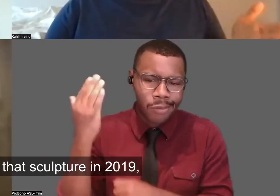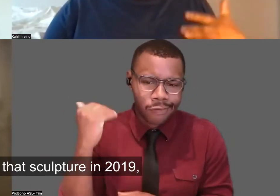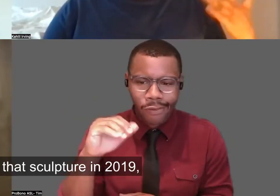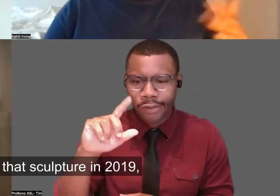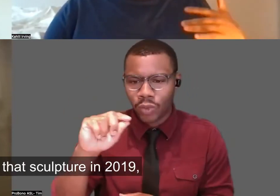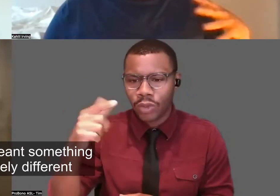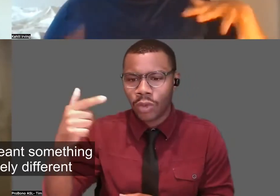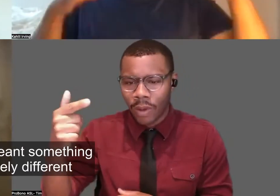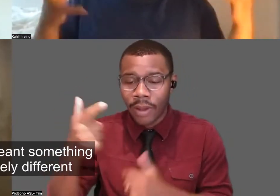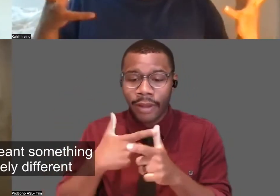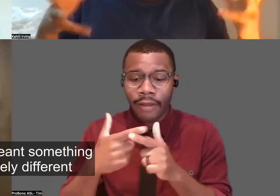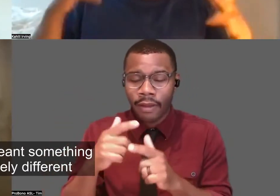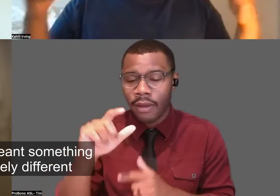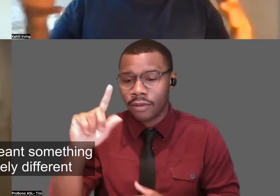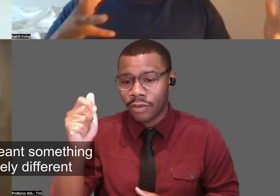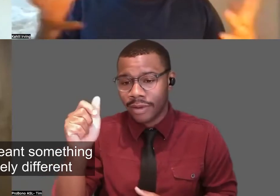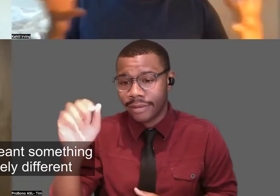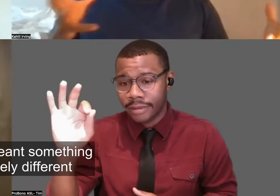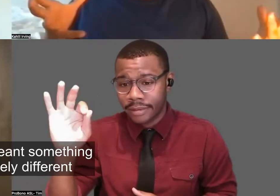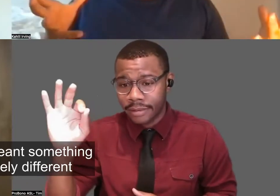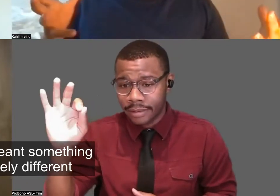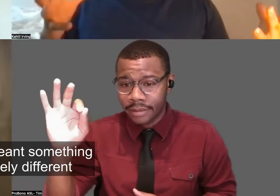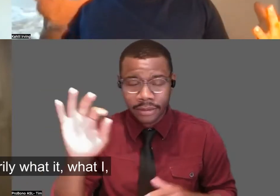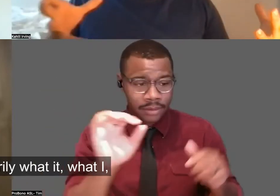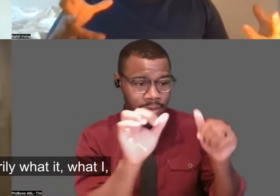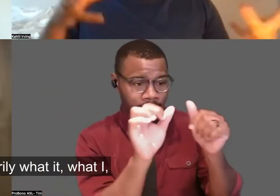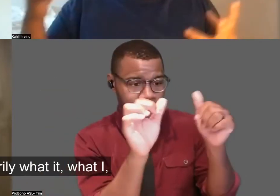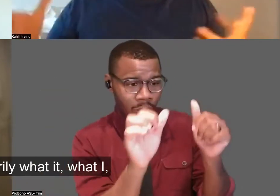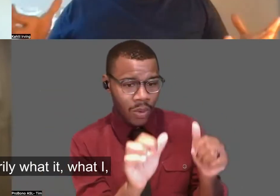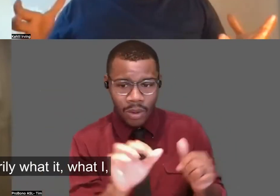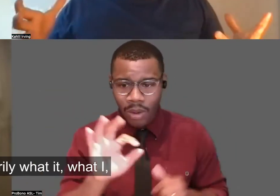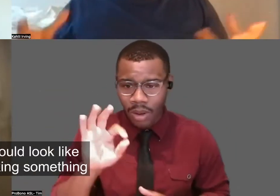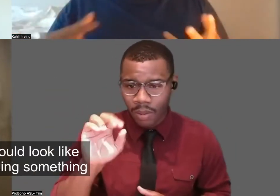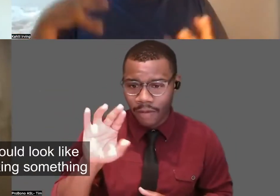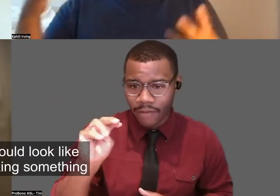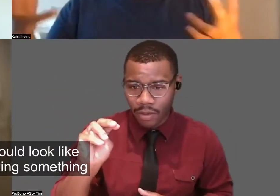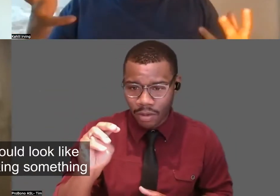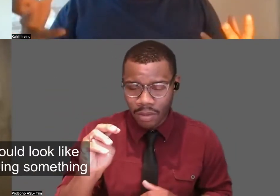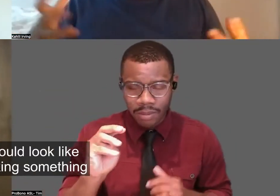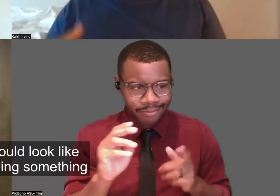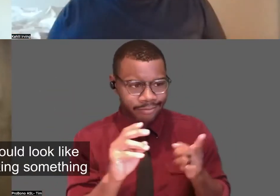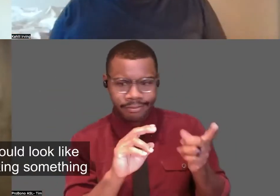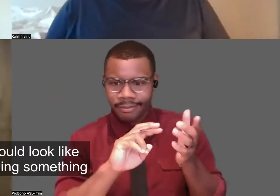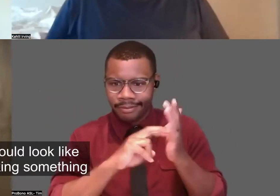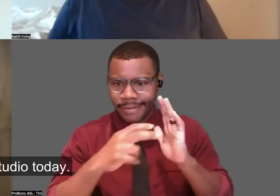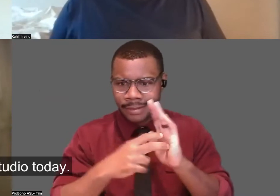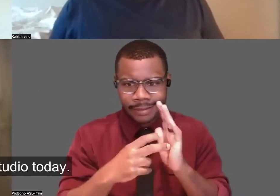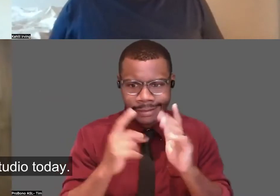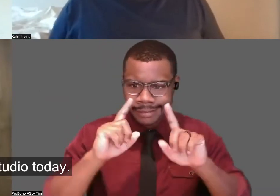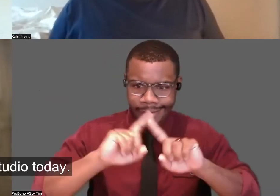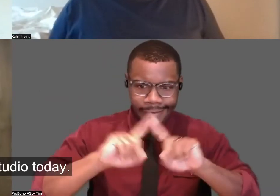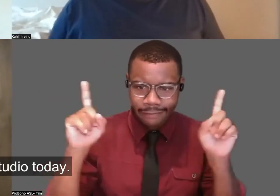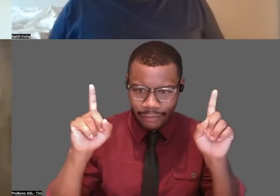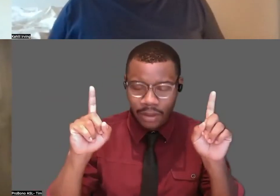in 2019, the form meant something completely different than necessarily what it would look like of me making something in the